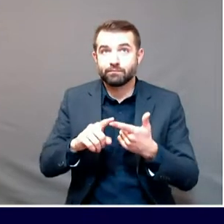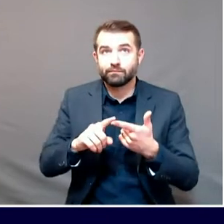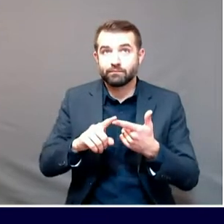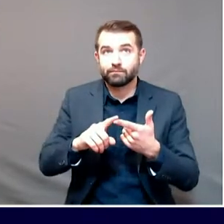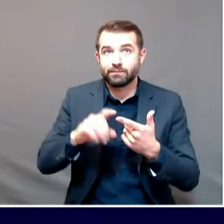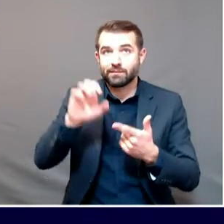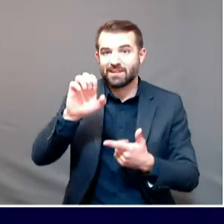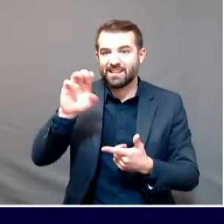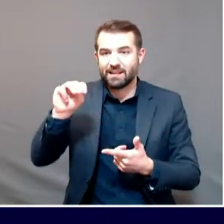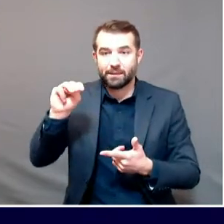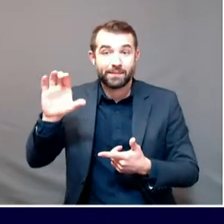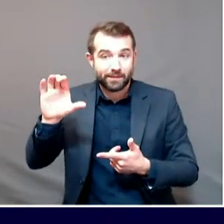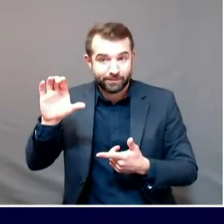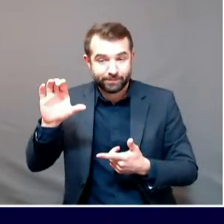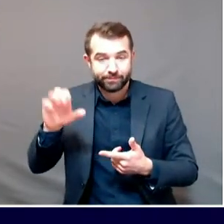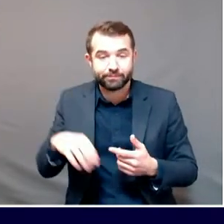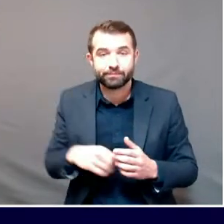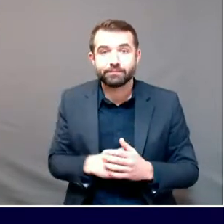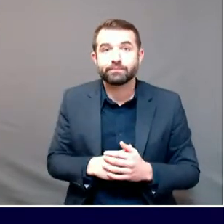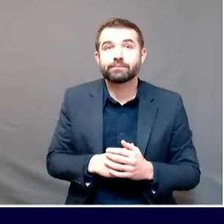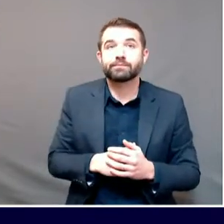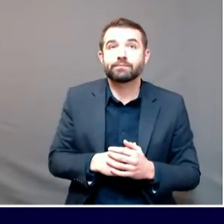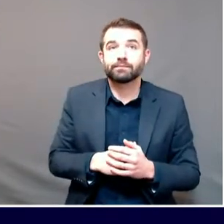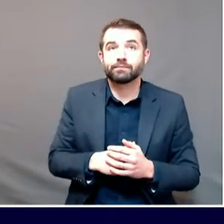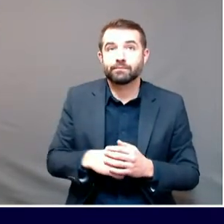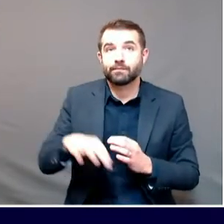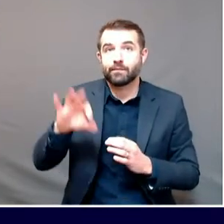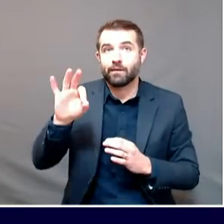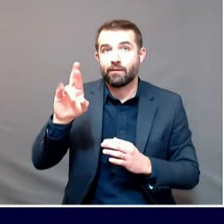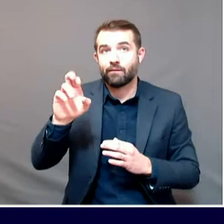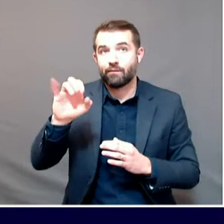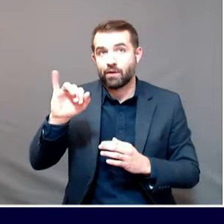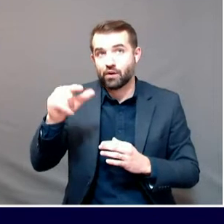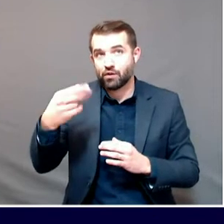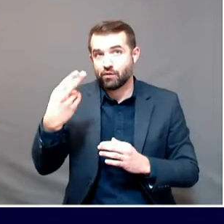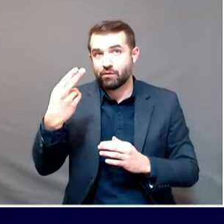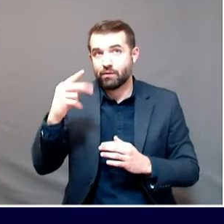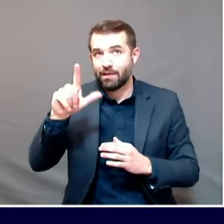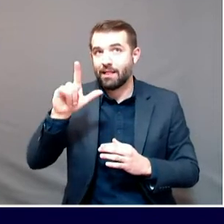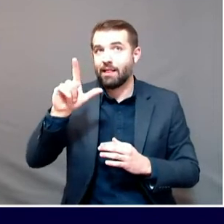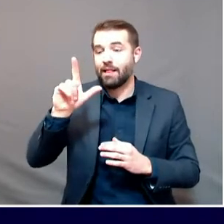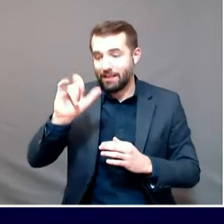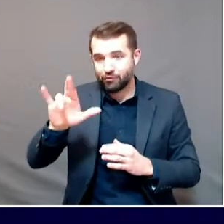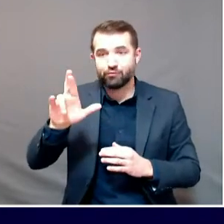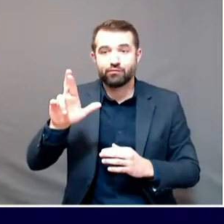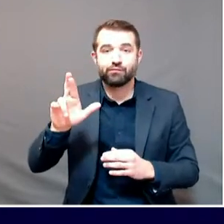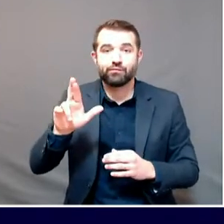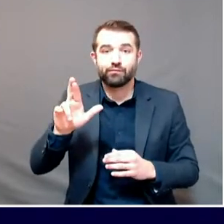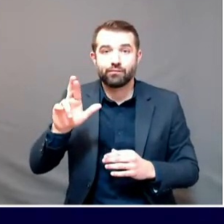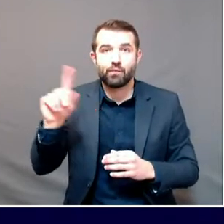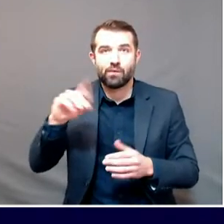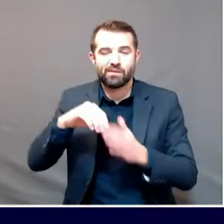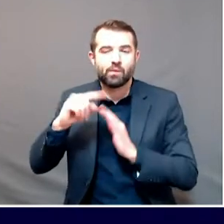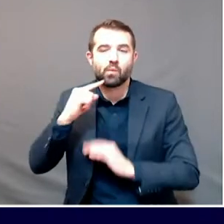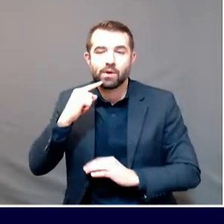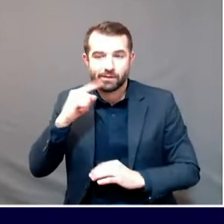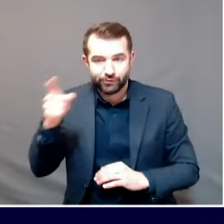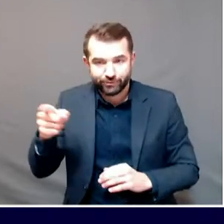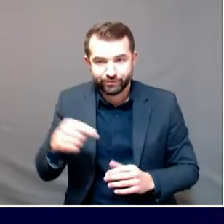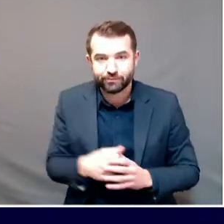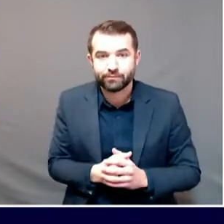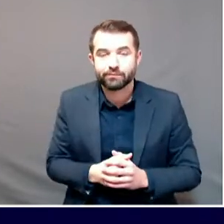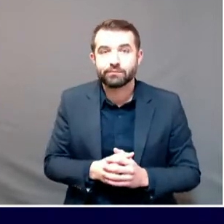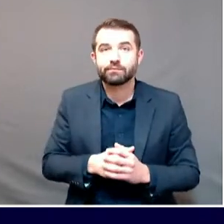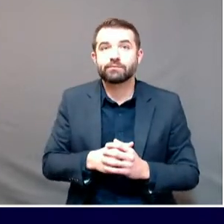Center. A third is at Freightliner of Maine in Westbrook. Another at the Mountain View